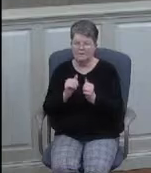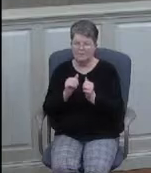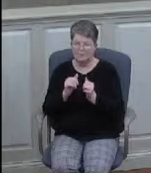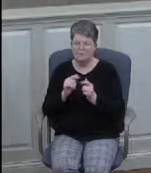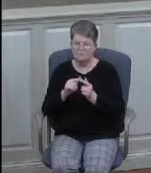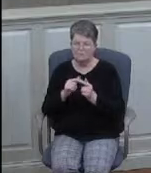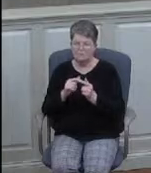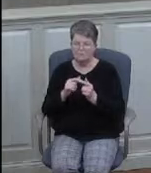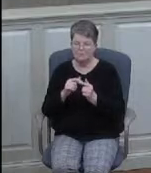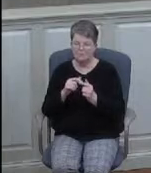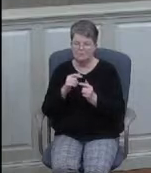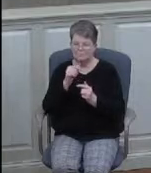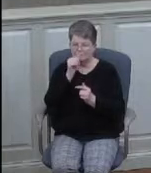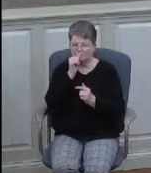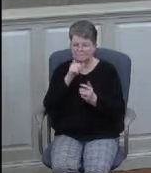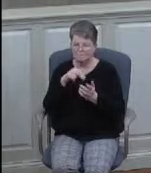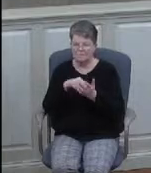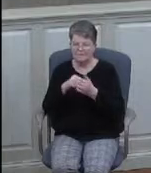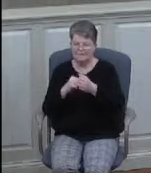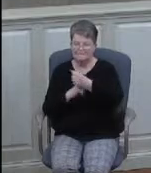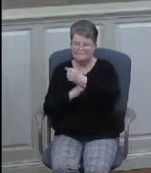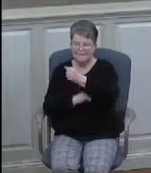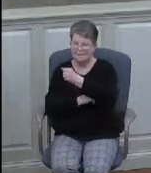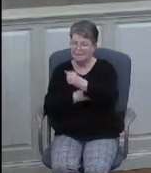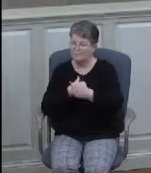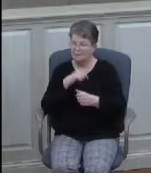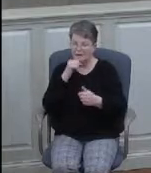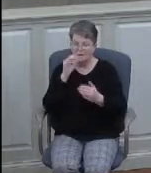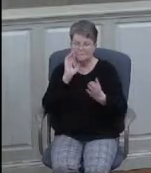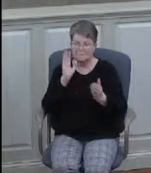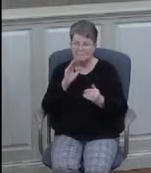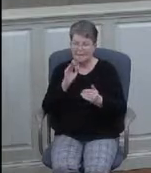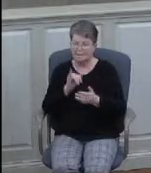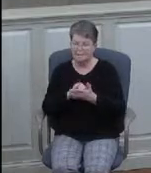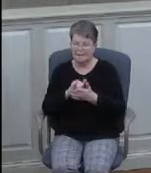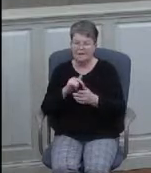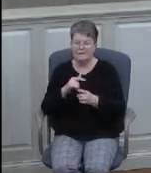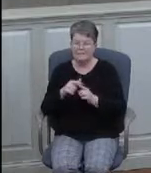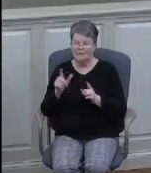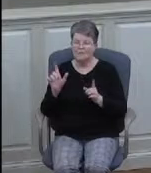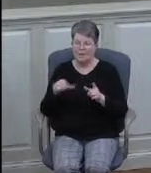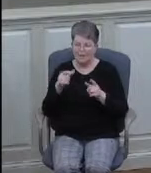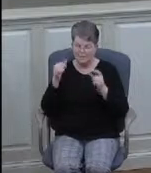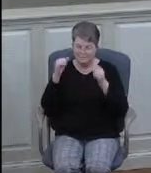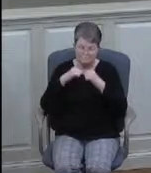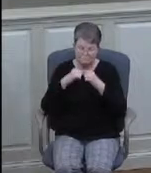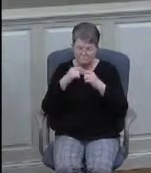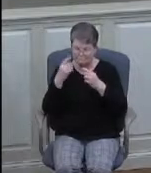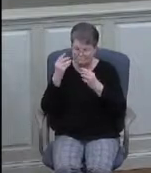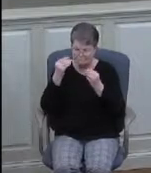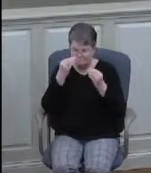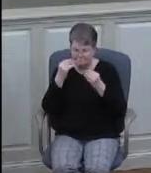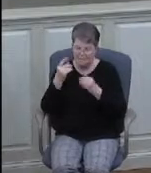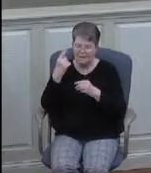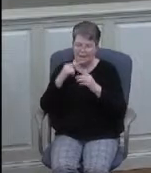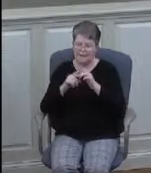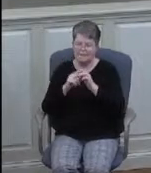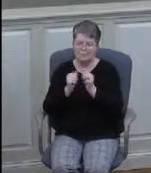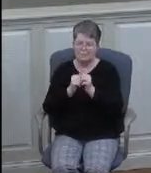the foundations on them. That's something we weren't anticipating, but everybody's gotten together and put their heads together and come up with a plan,